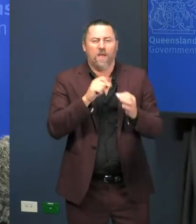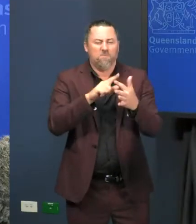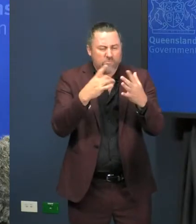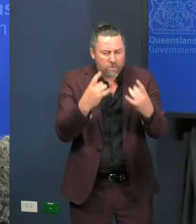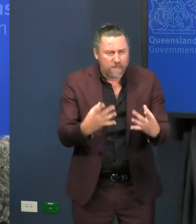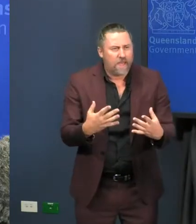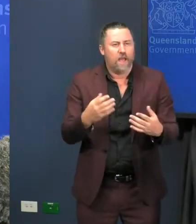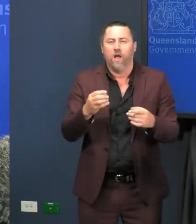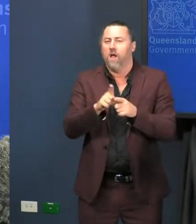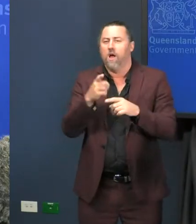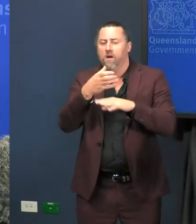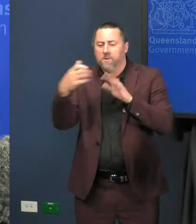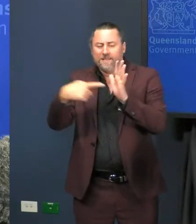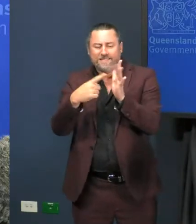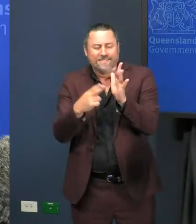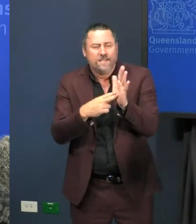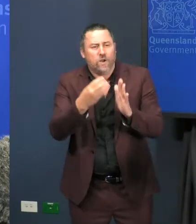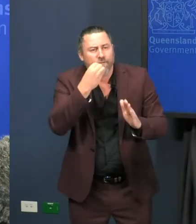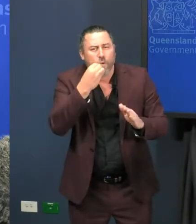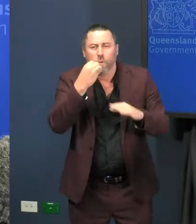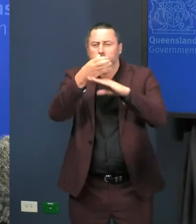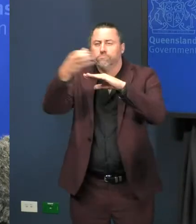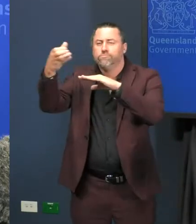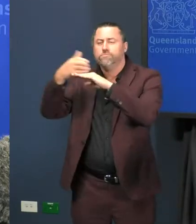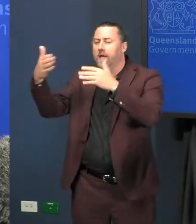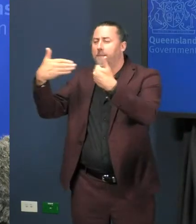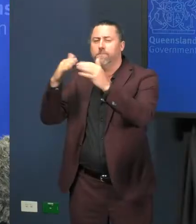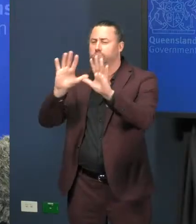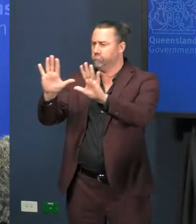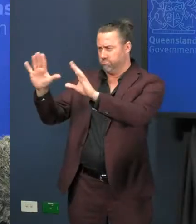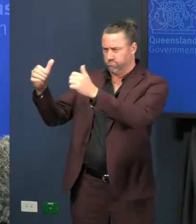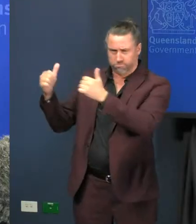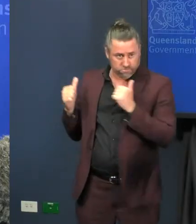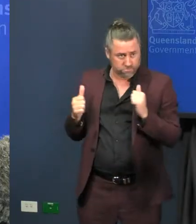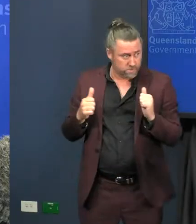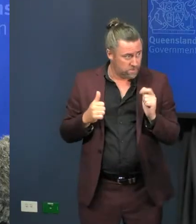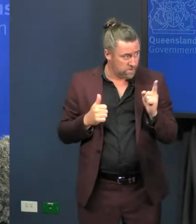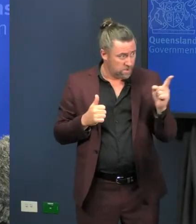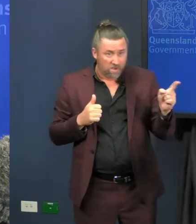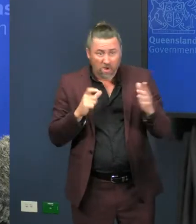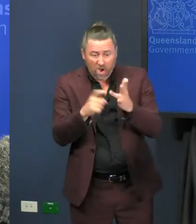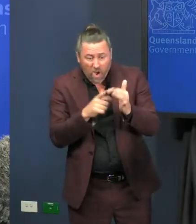stocking the cupboard with canned goods. Are the supermarkets capable of